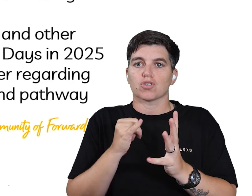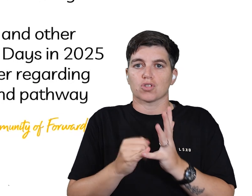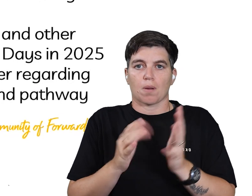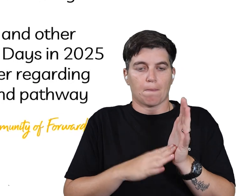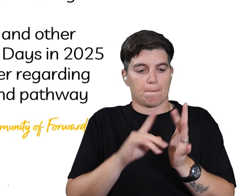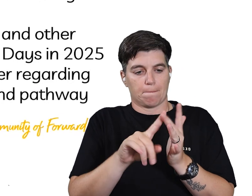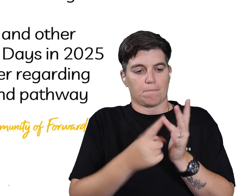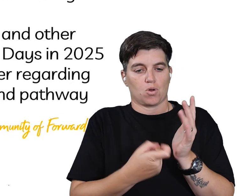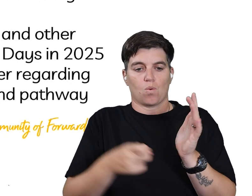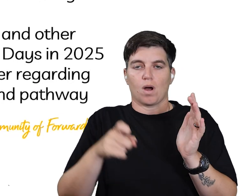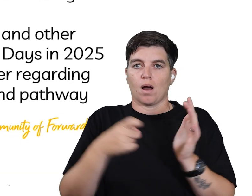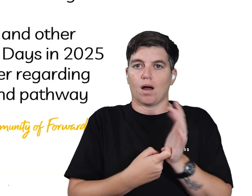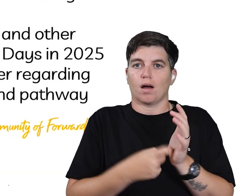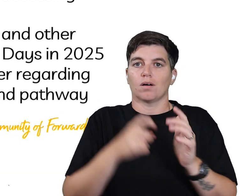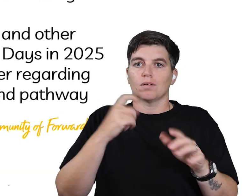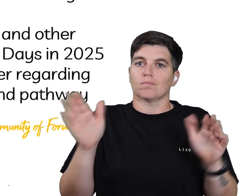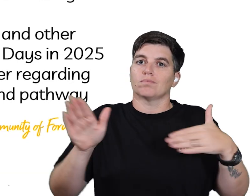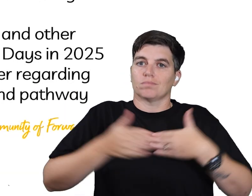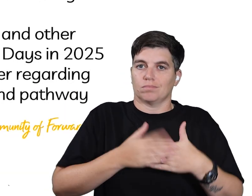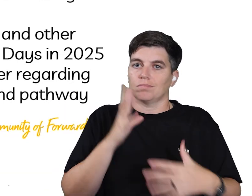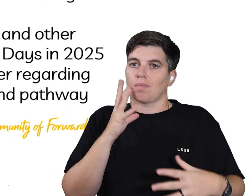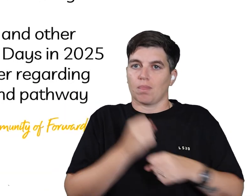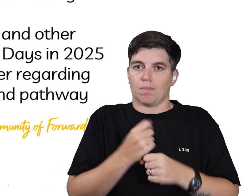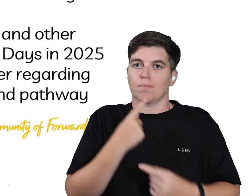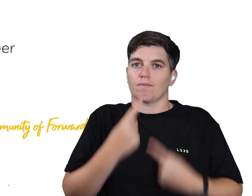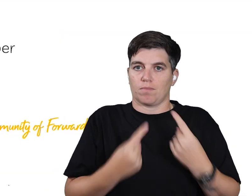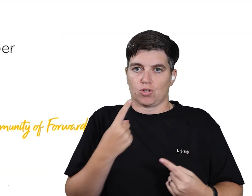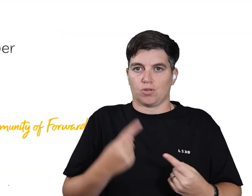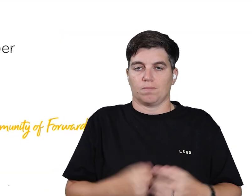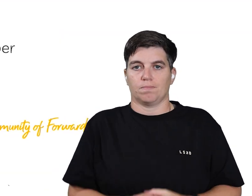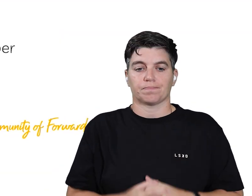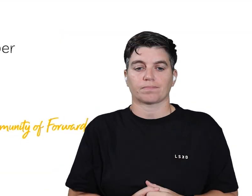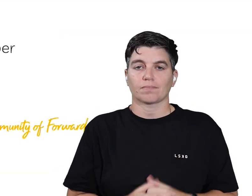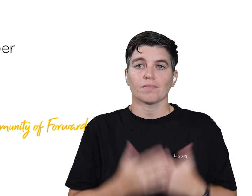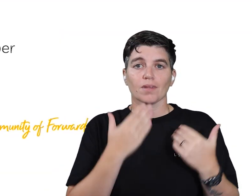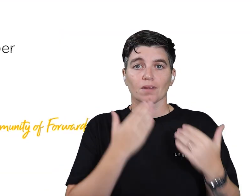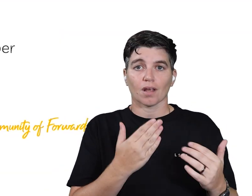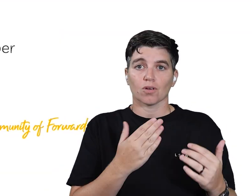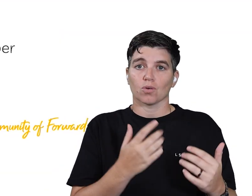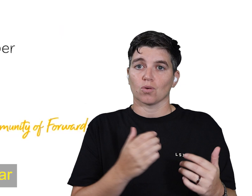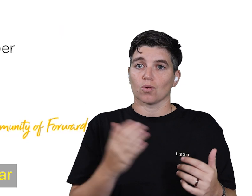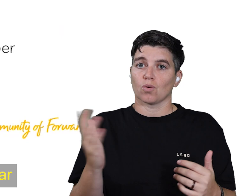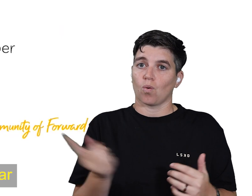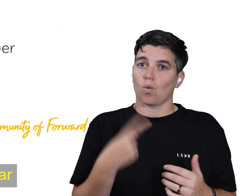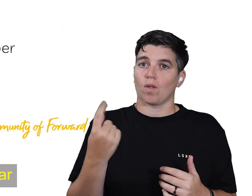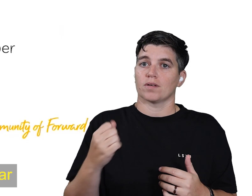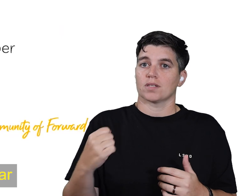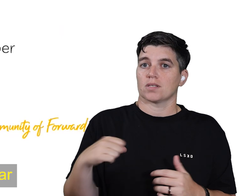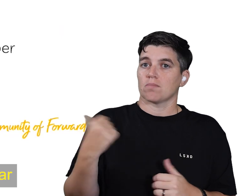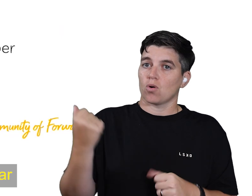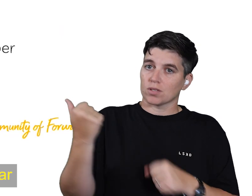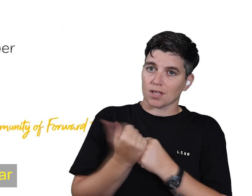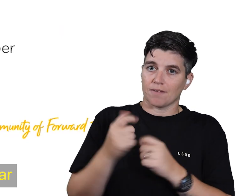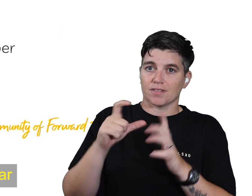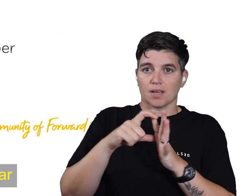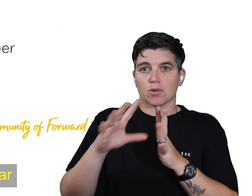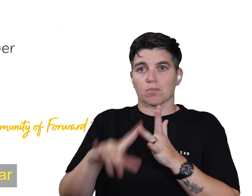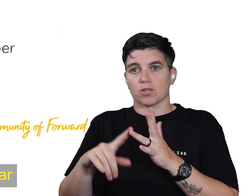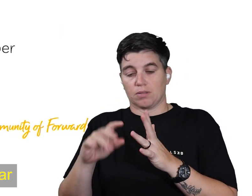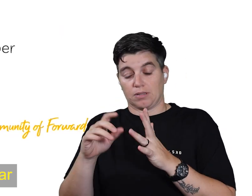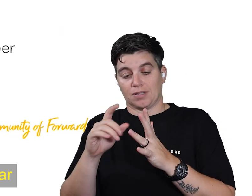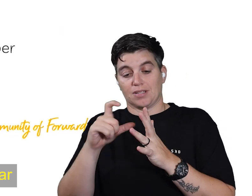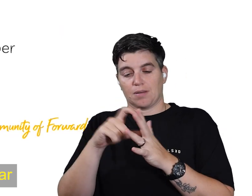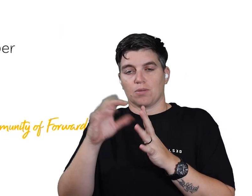back to Ross Muir to close this information session. Thank you, Luke, and thank you for all of our support, Deputy Principals, Heads